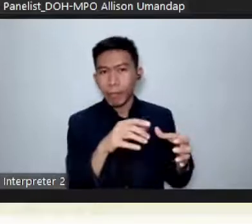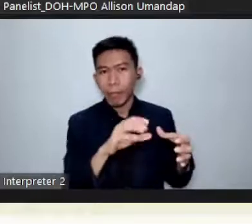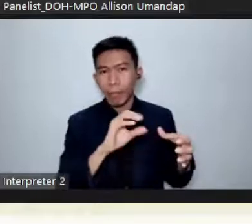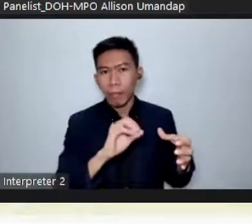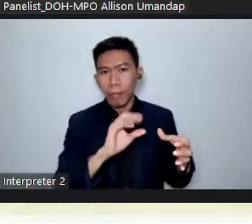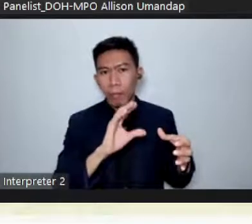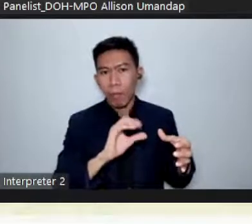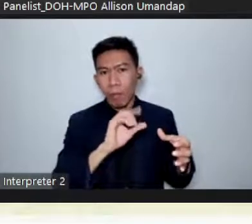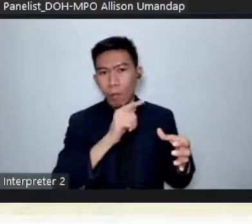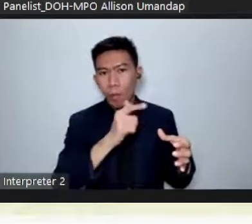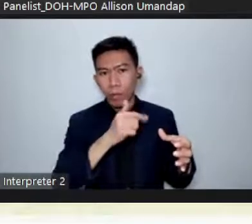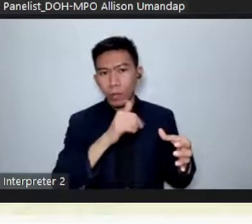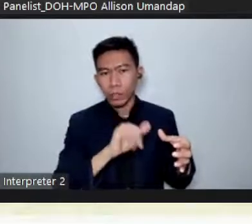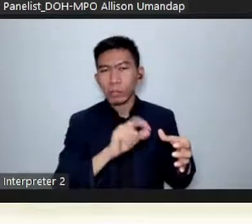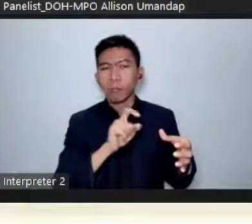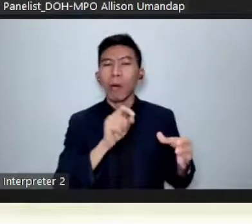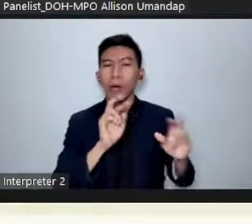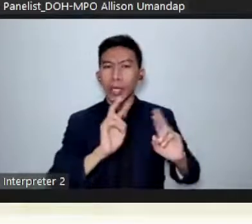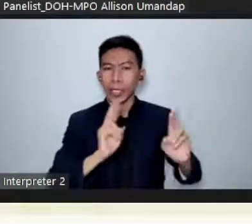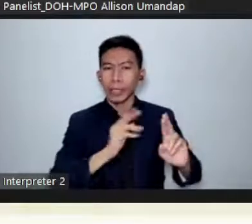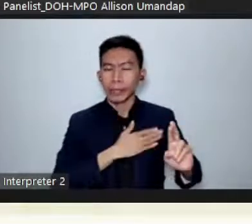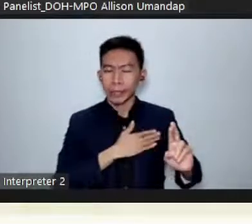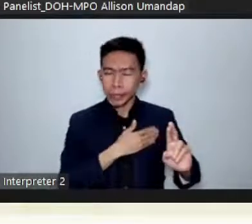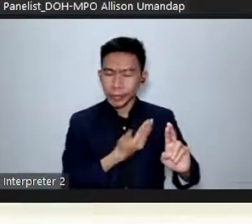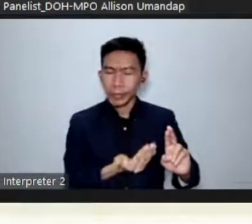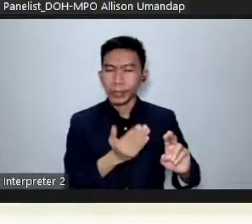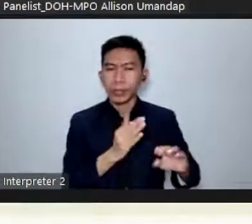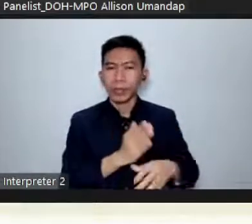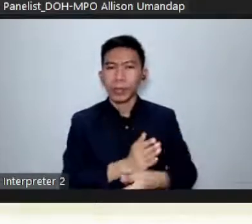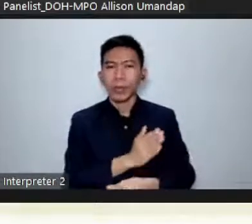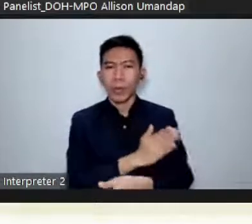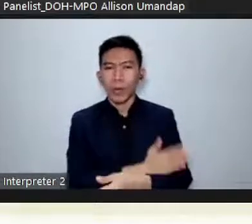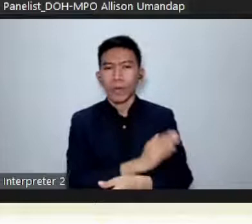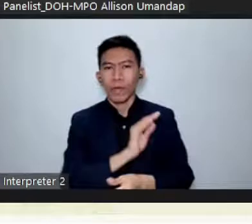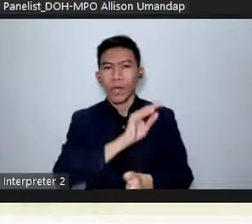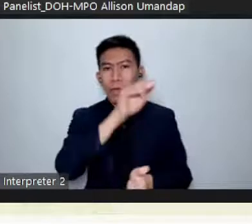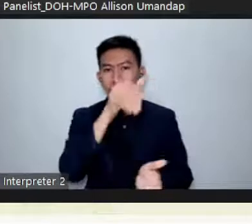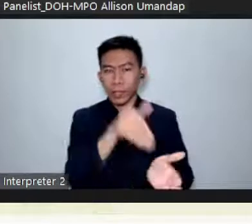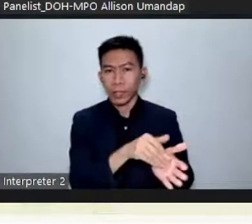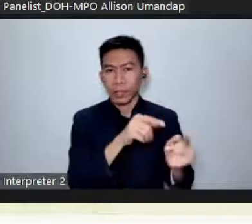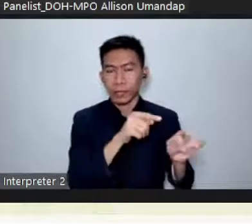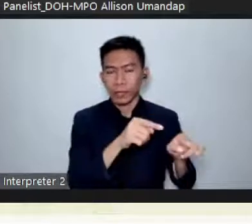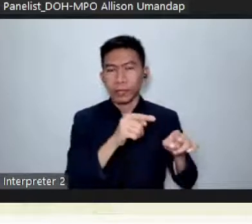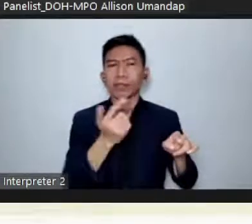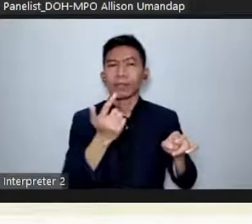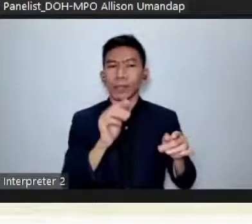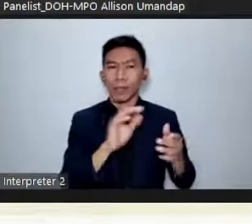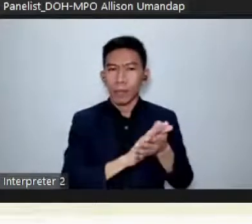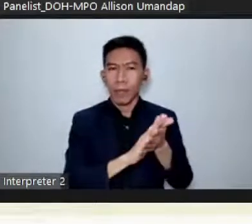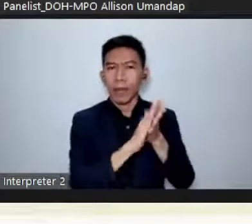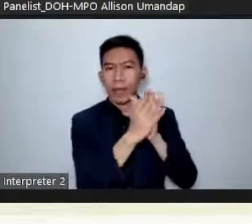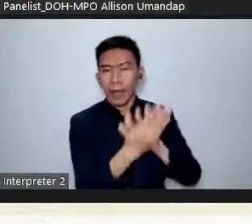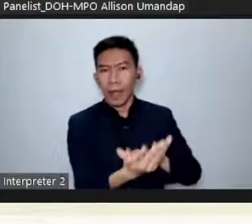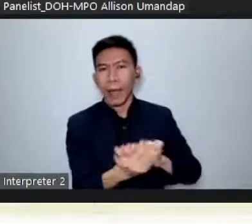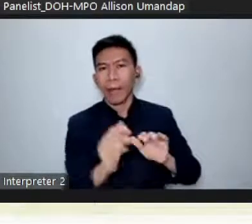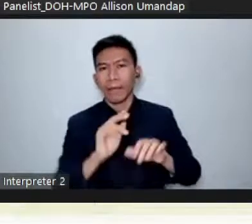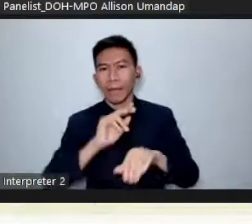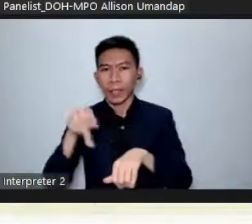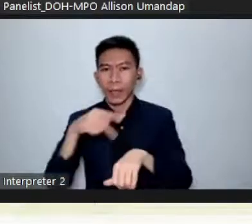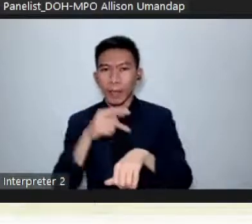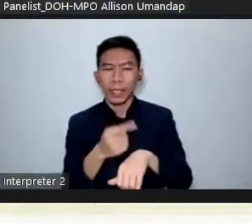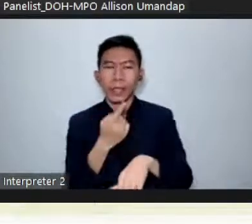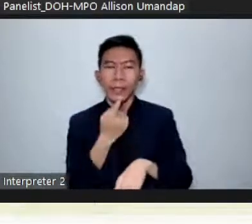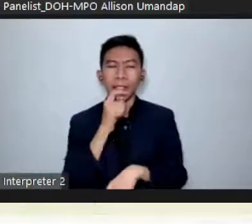quality of these cancer centers, which are also waiting to become an officially mandated Philippine network of